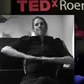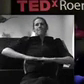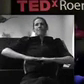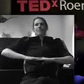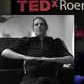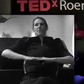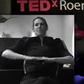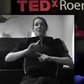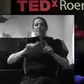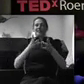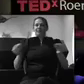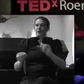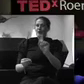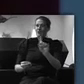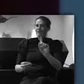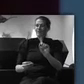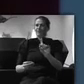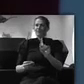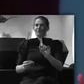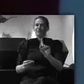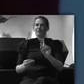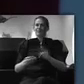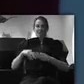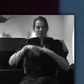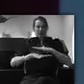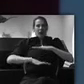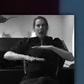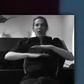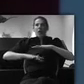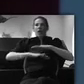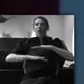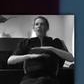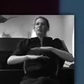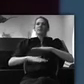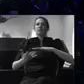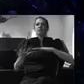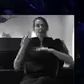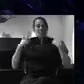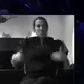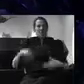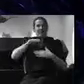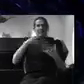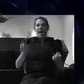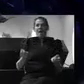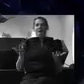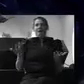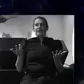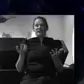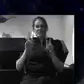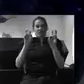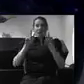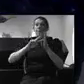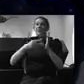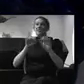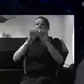is your immune system really protecting you? And what about your child's immune system? It has already been proven